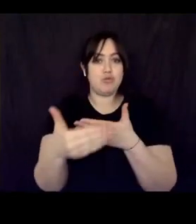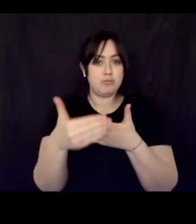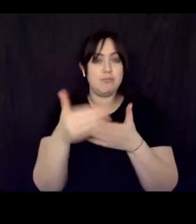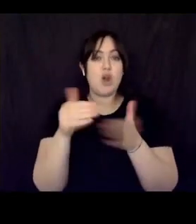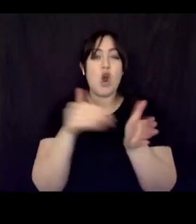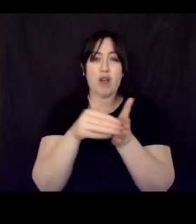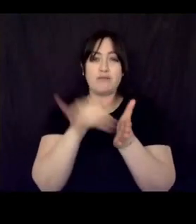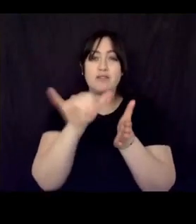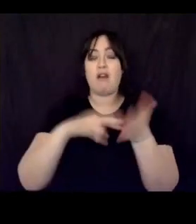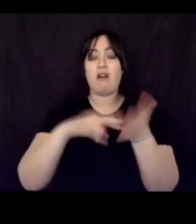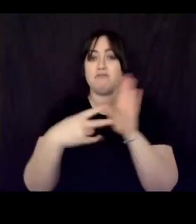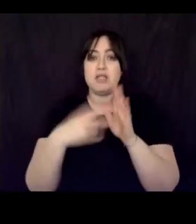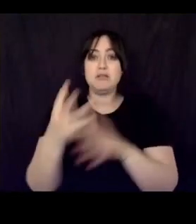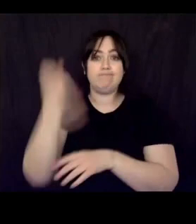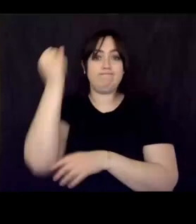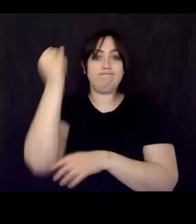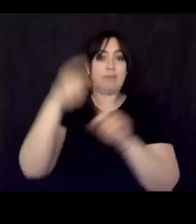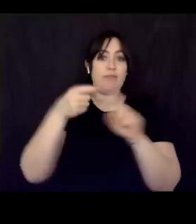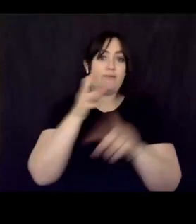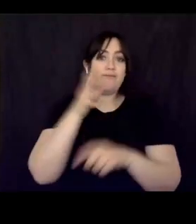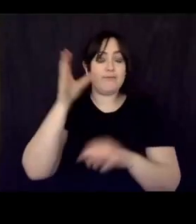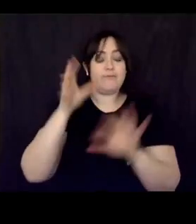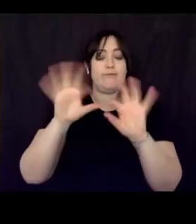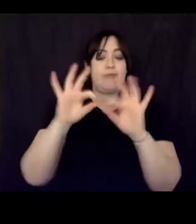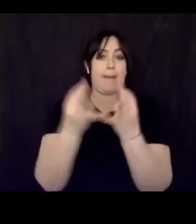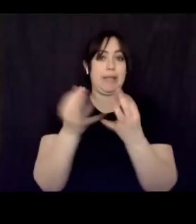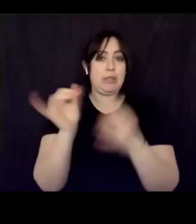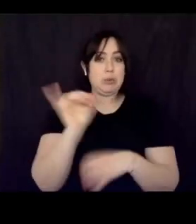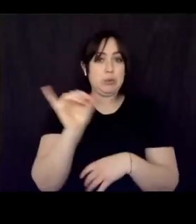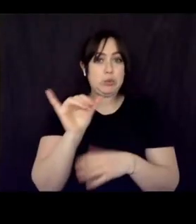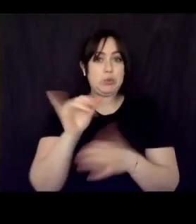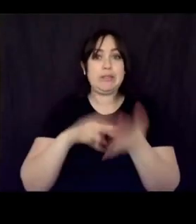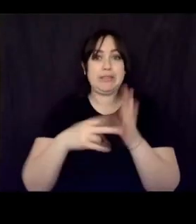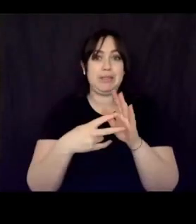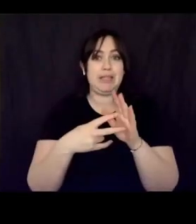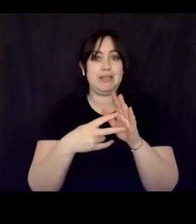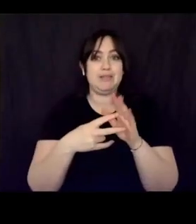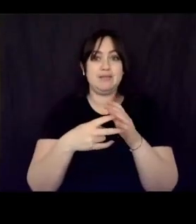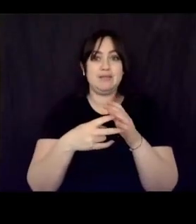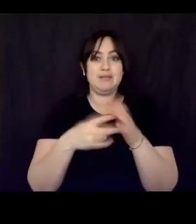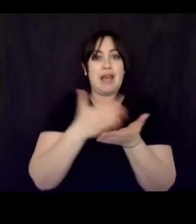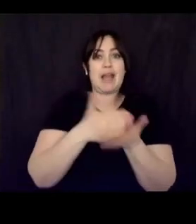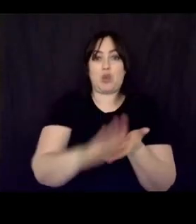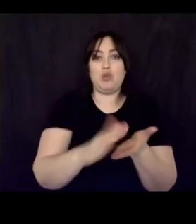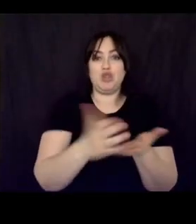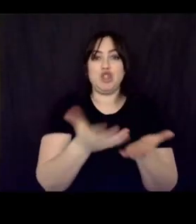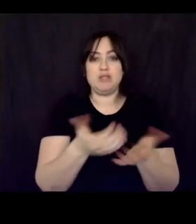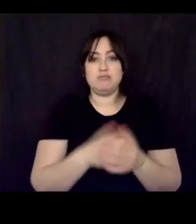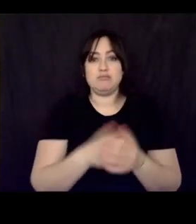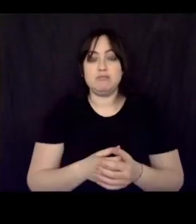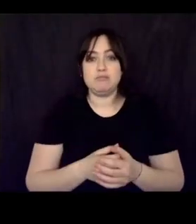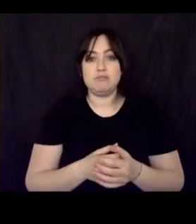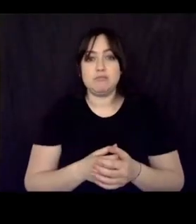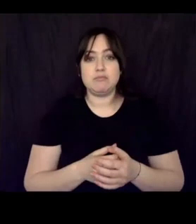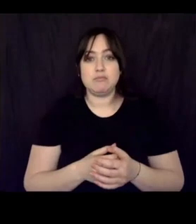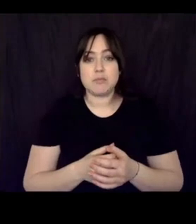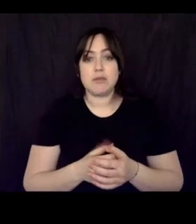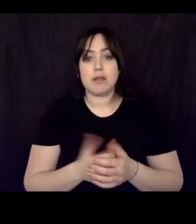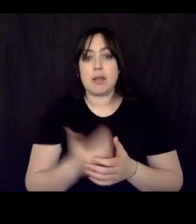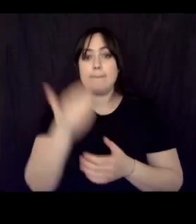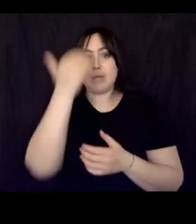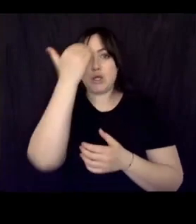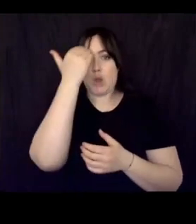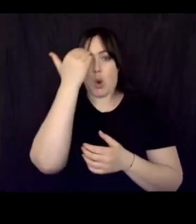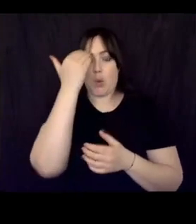be exclusion. But I think knowing where, especially with blindness and deafness, what sort of challenge they